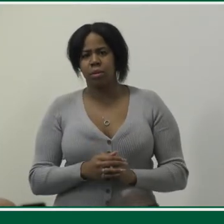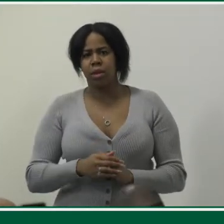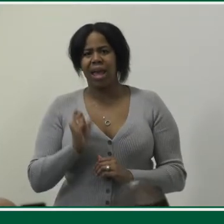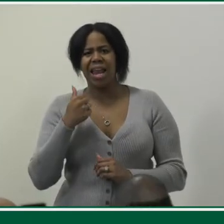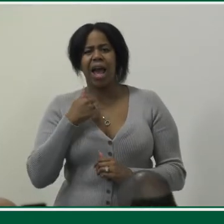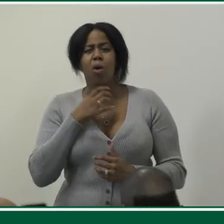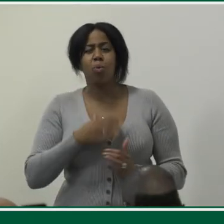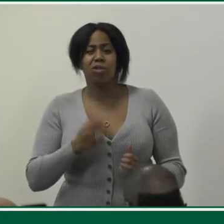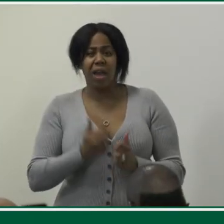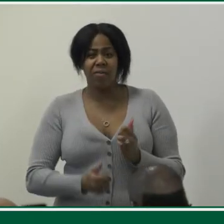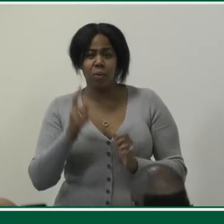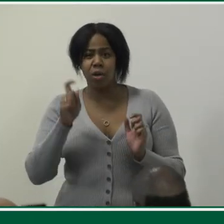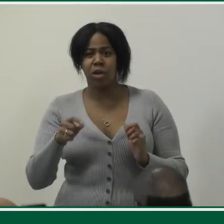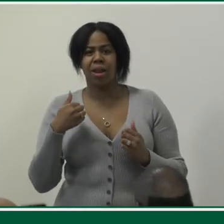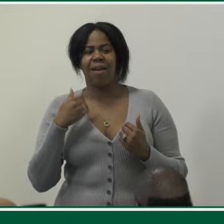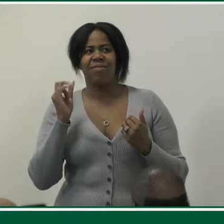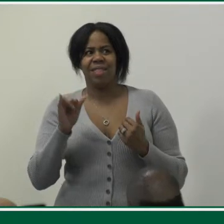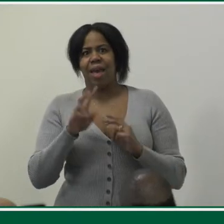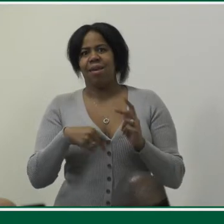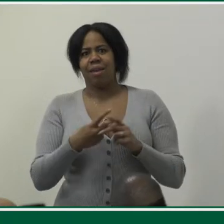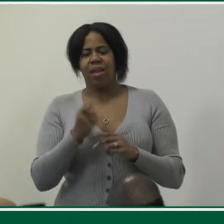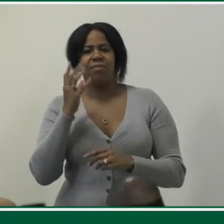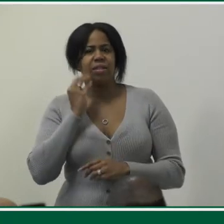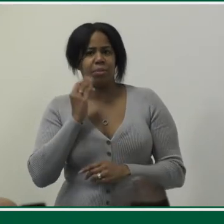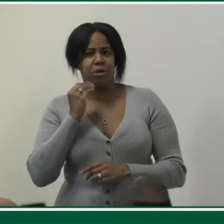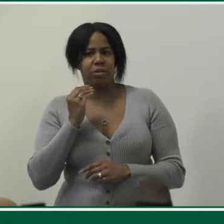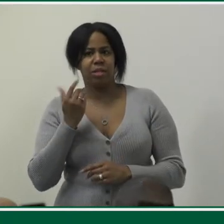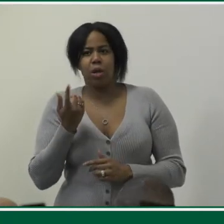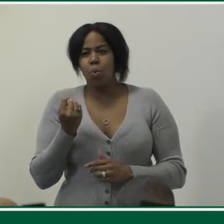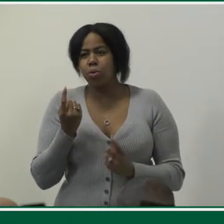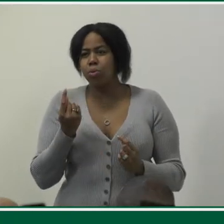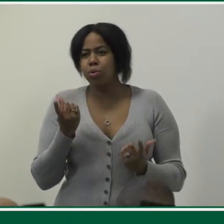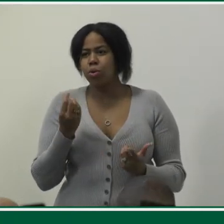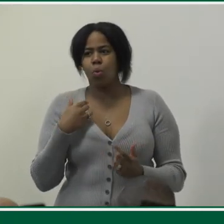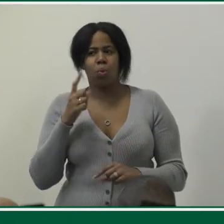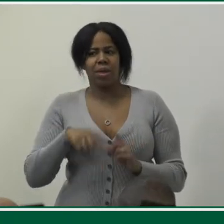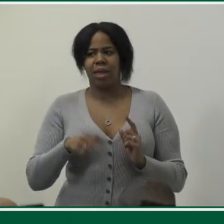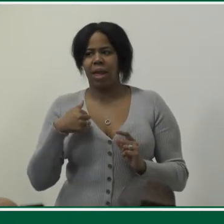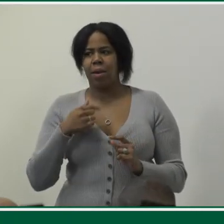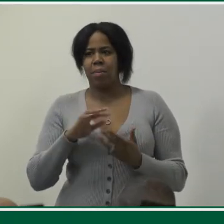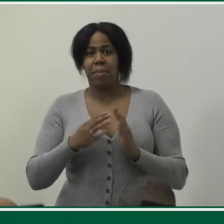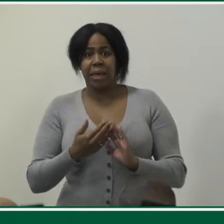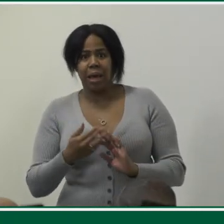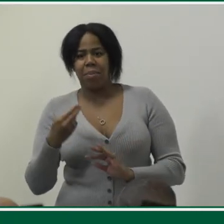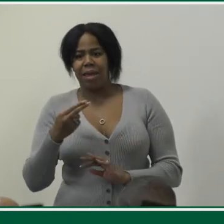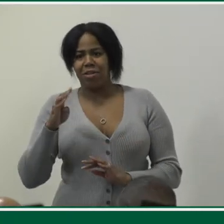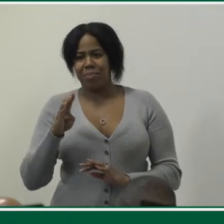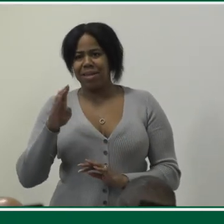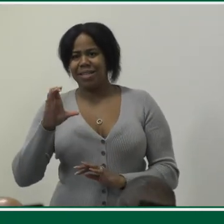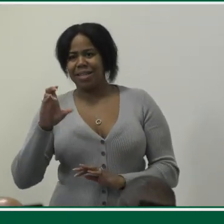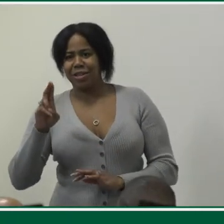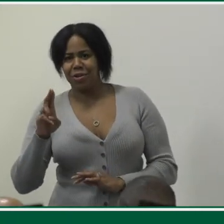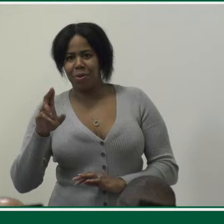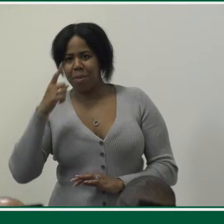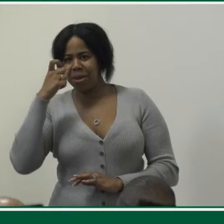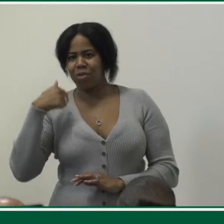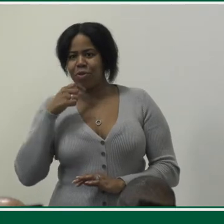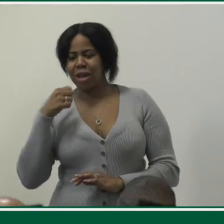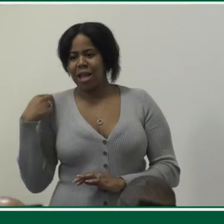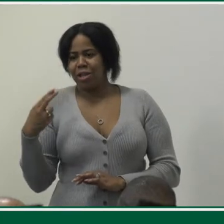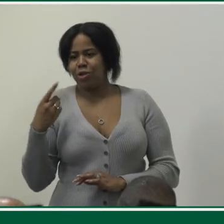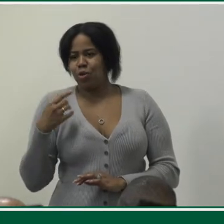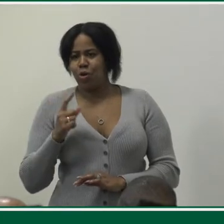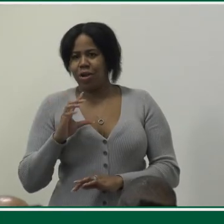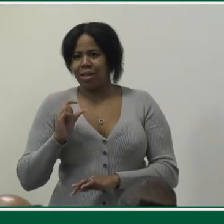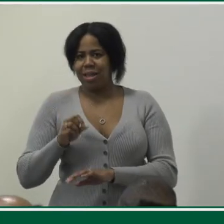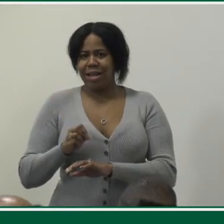experience. And so what we're doing is, we can't be an HBCU because we weren't historically founded early